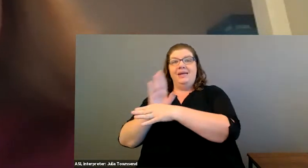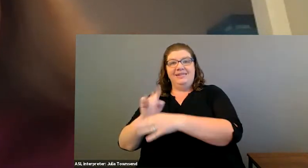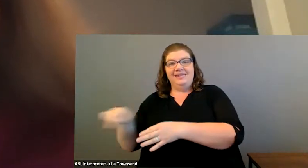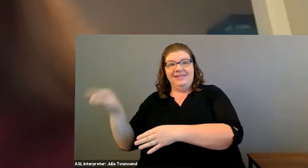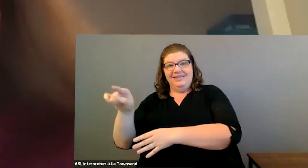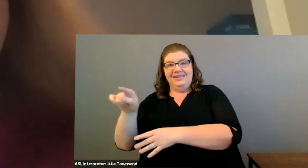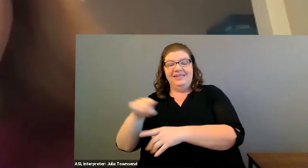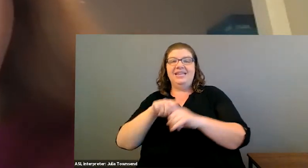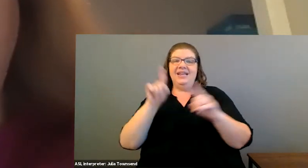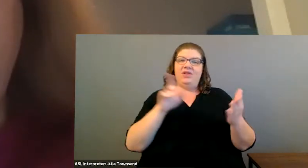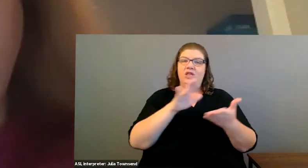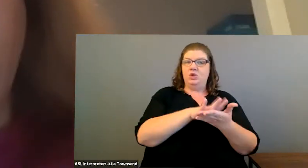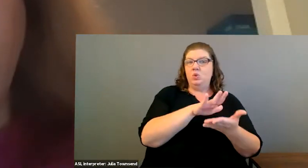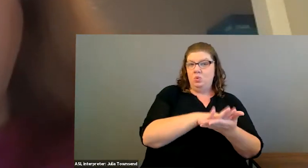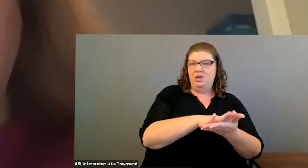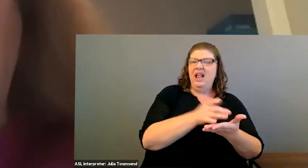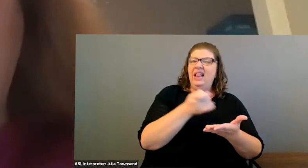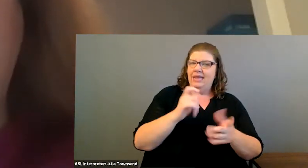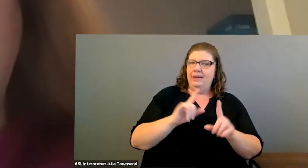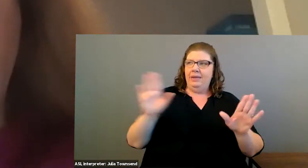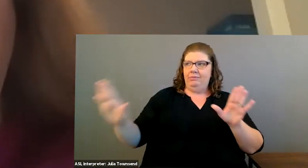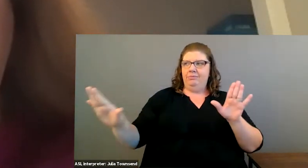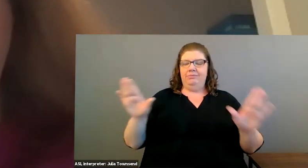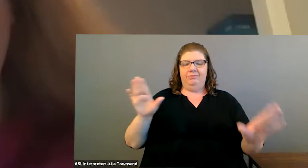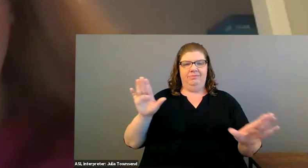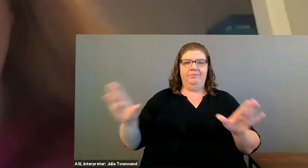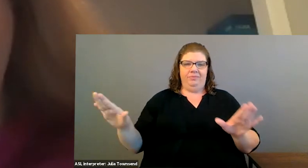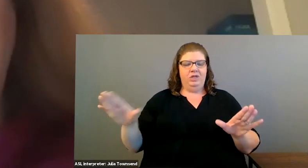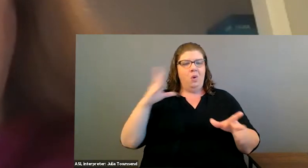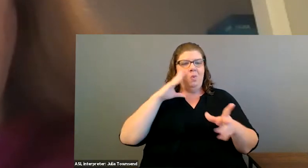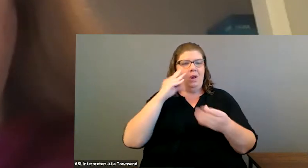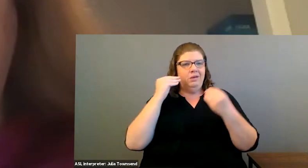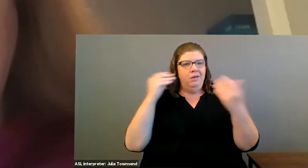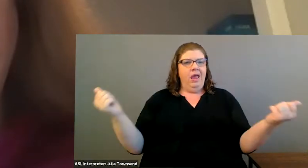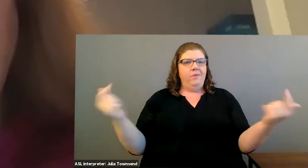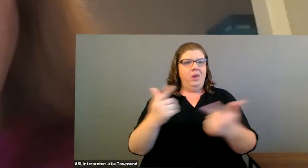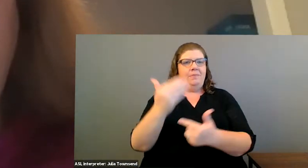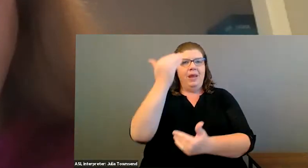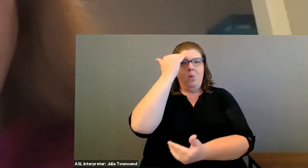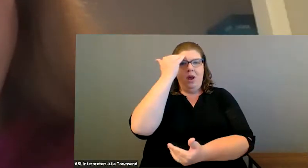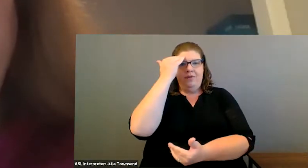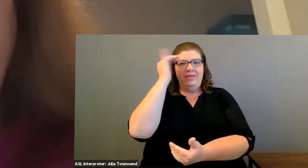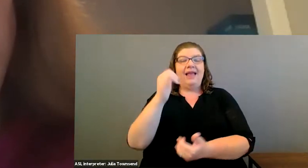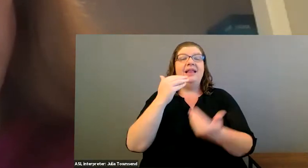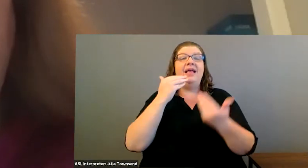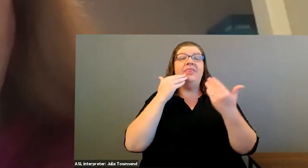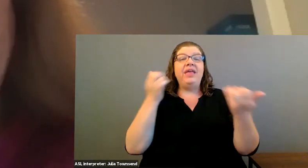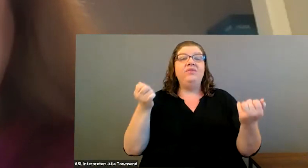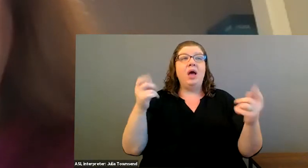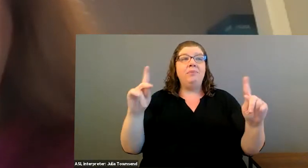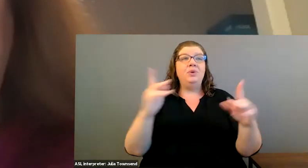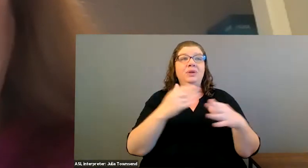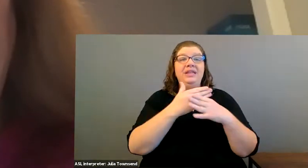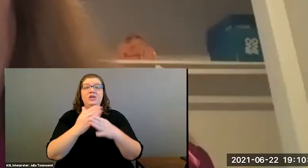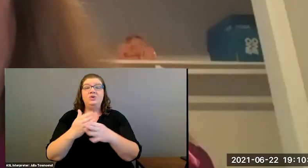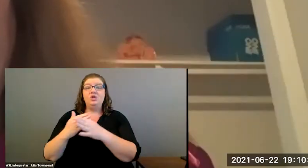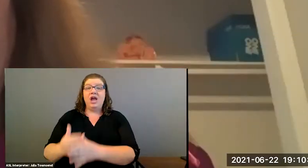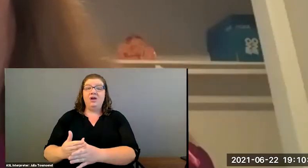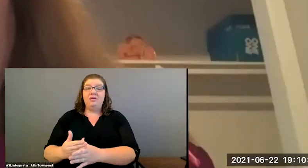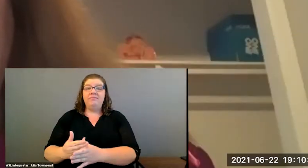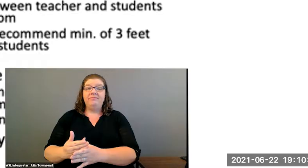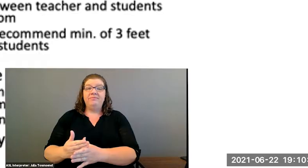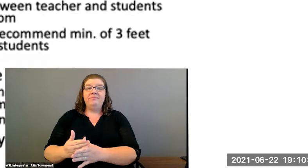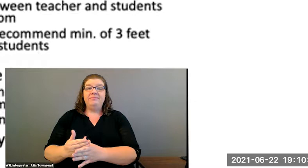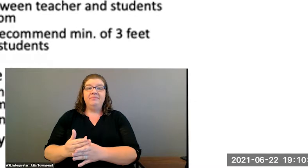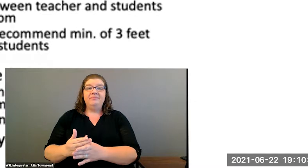than schools, there is a little bit of different guidance, and I wanted everyone to be aware of that. So thank you for the opportunity to share.